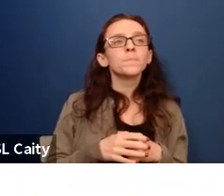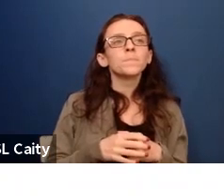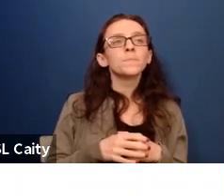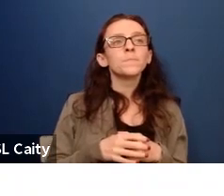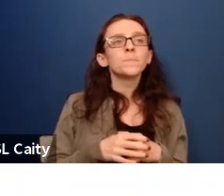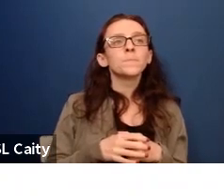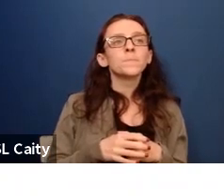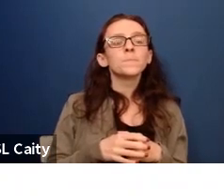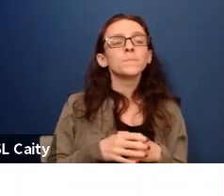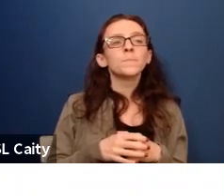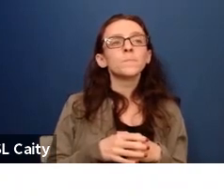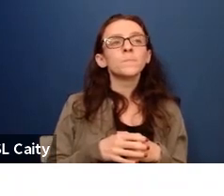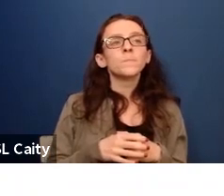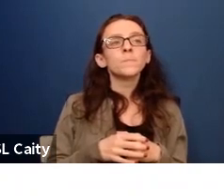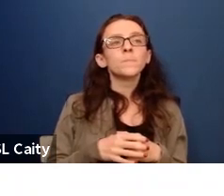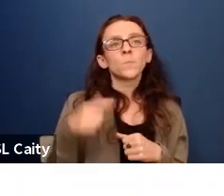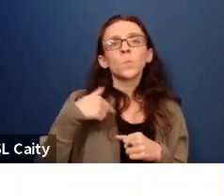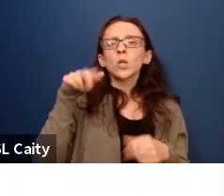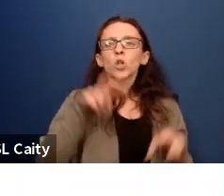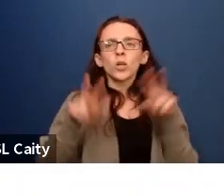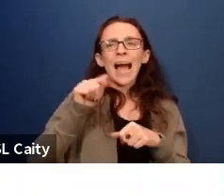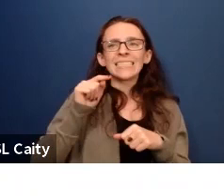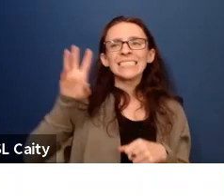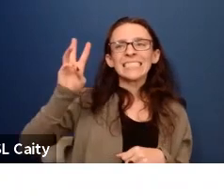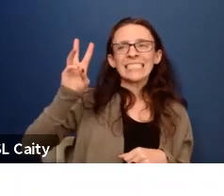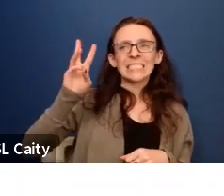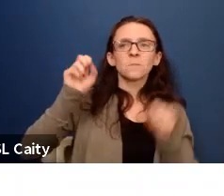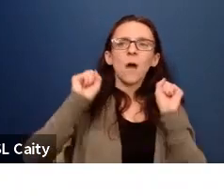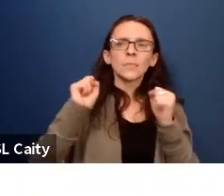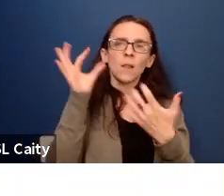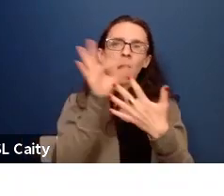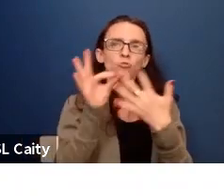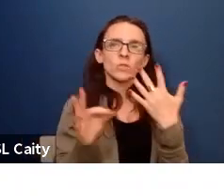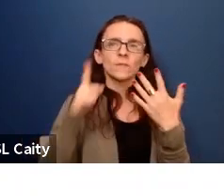is look at 6 possible tier options.